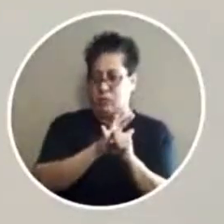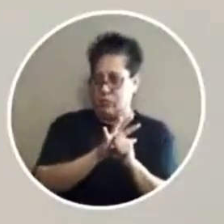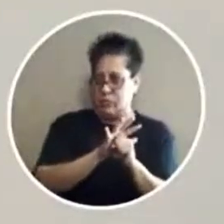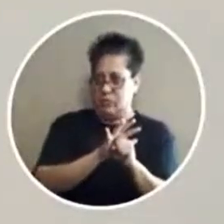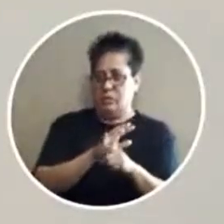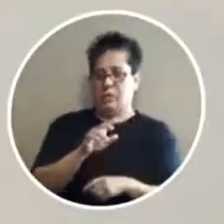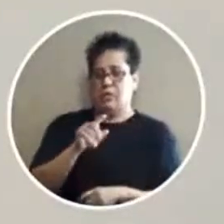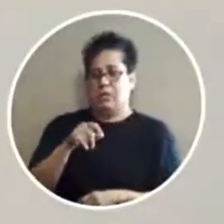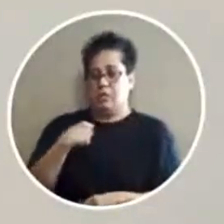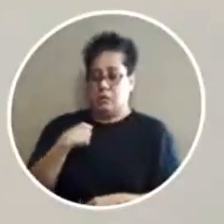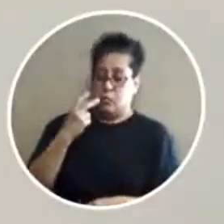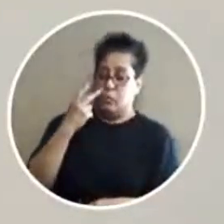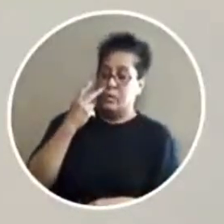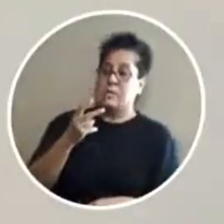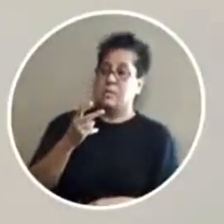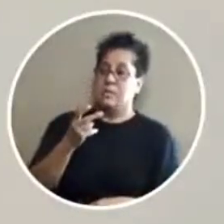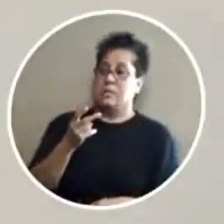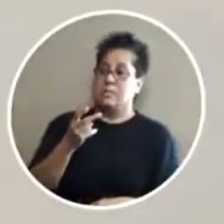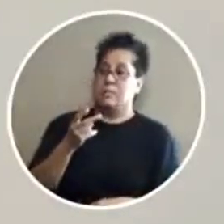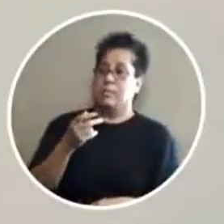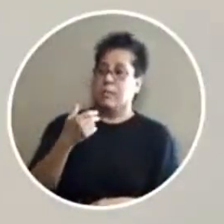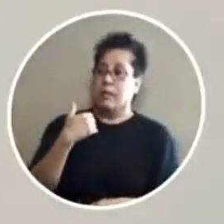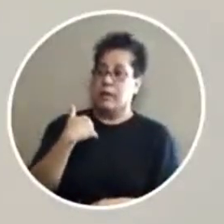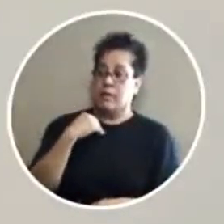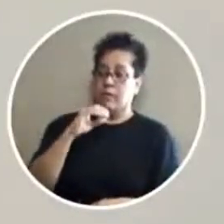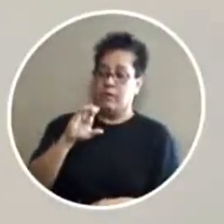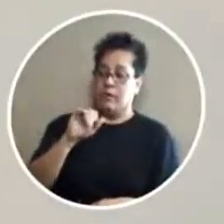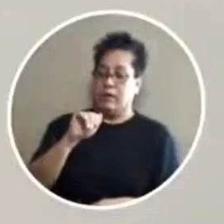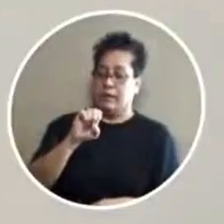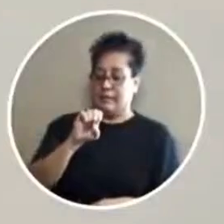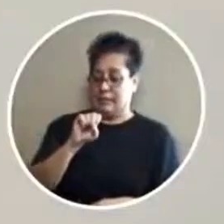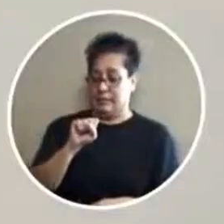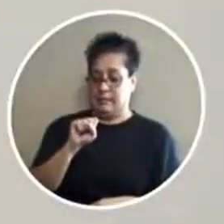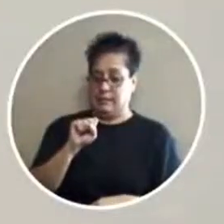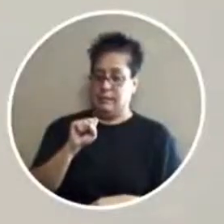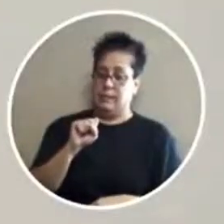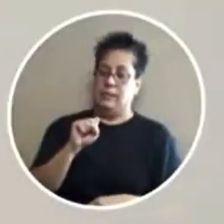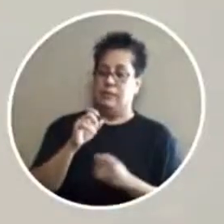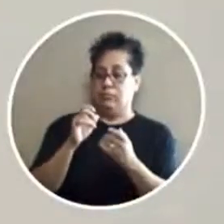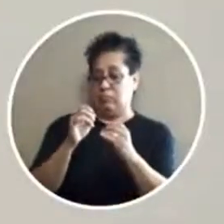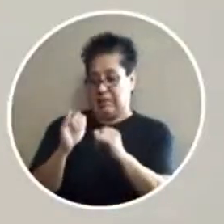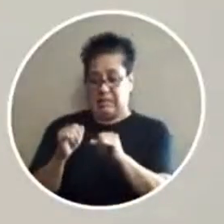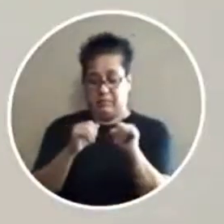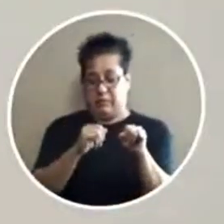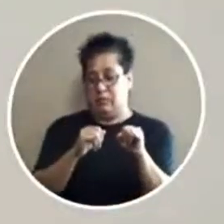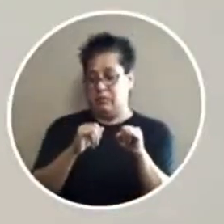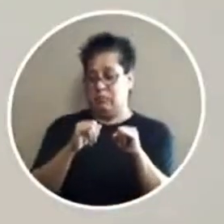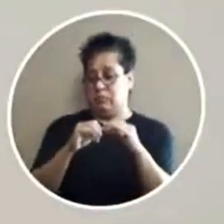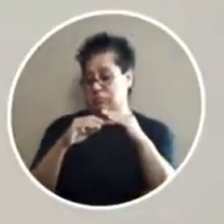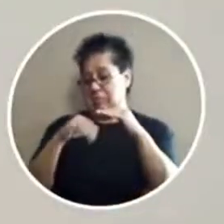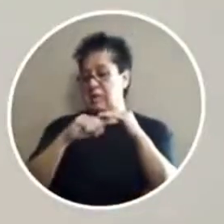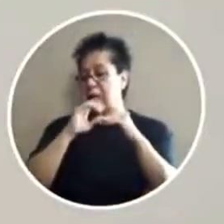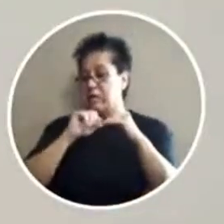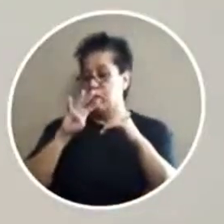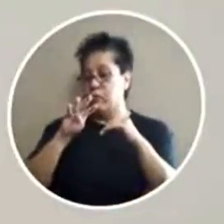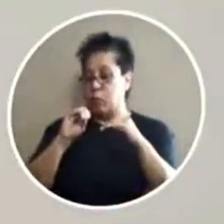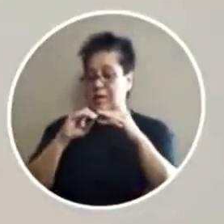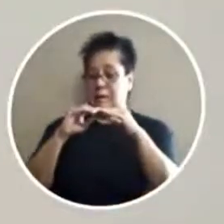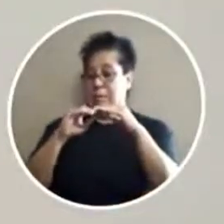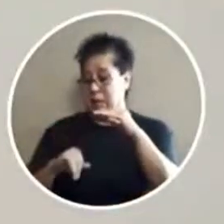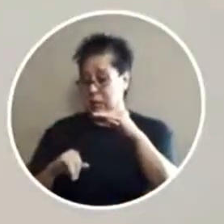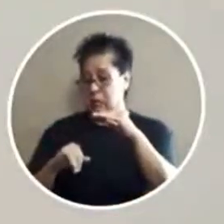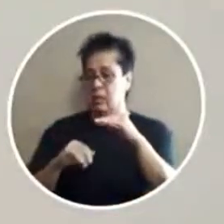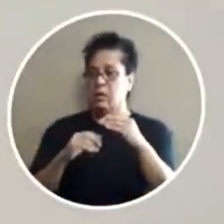as a fact that we've had the cases on individuals under the age of 40 up to now,